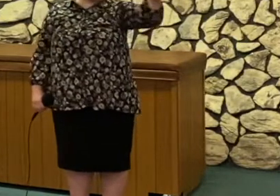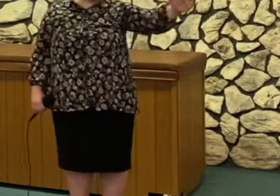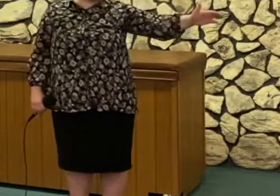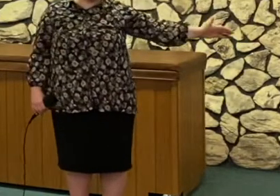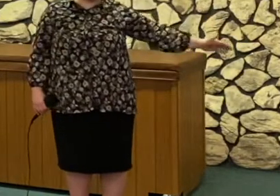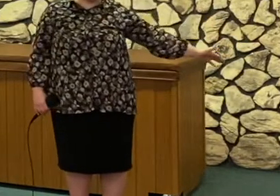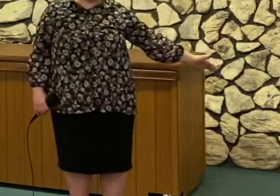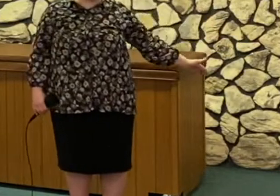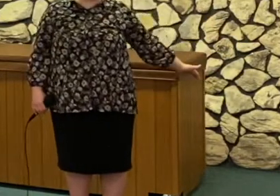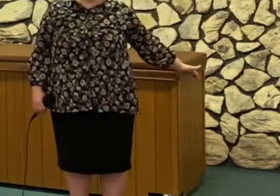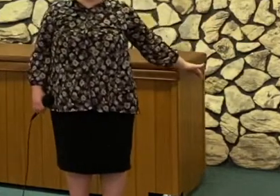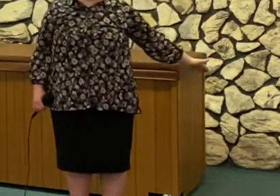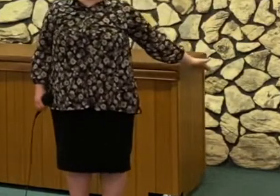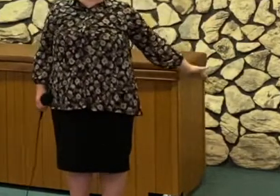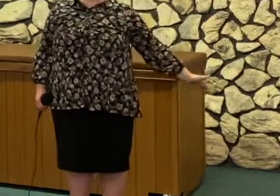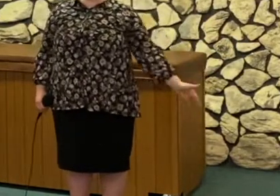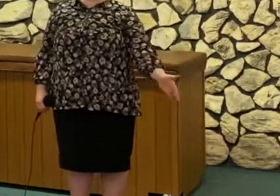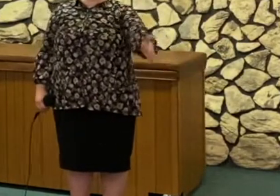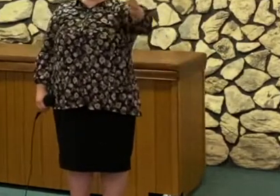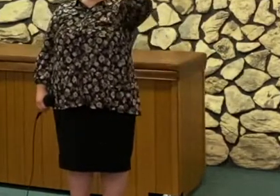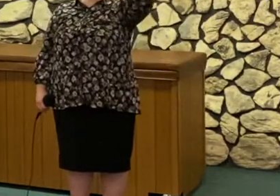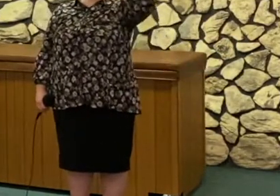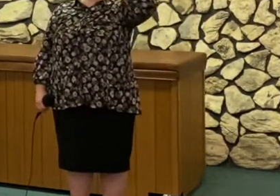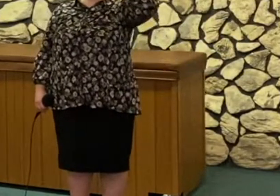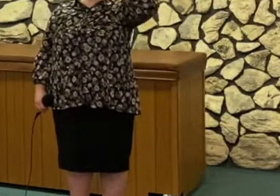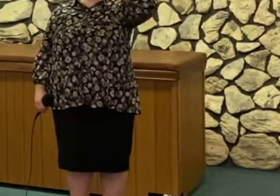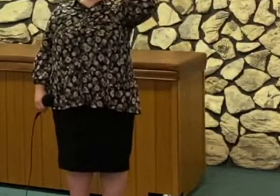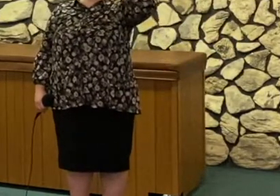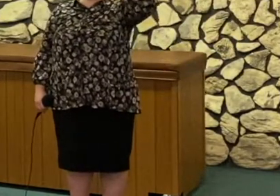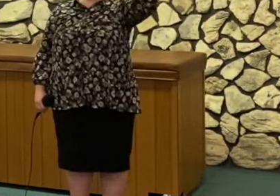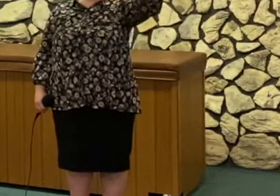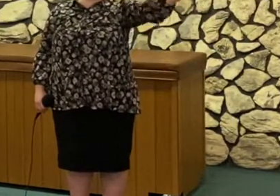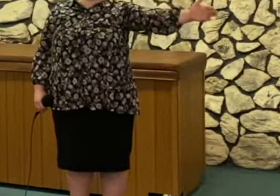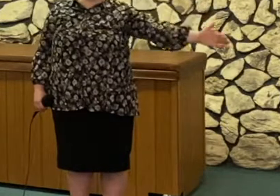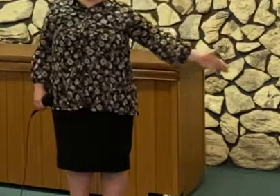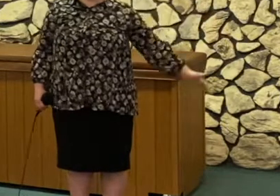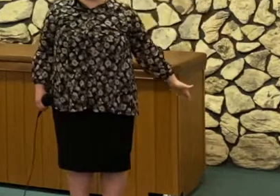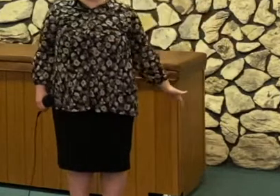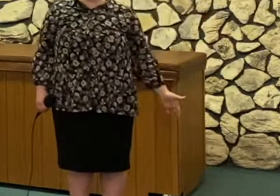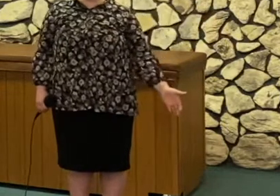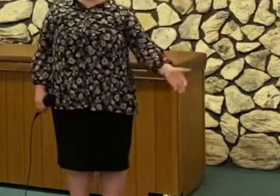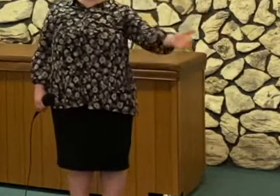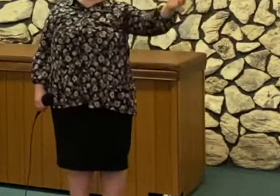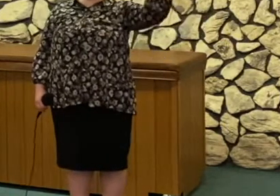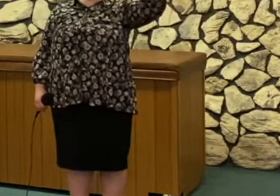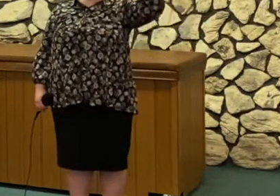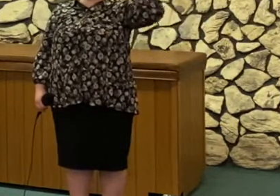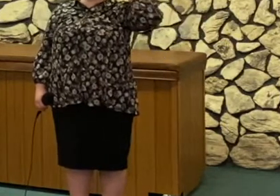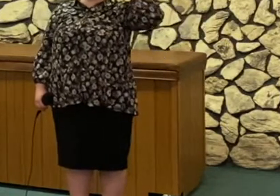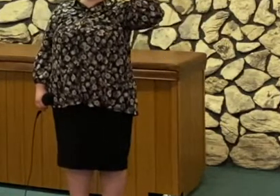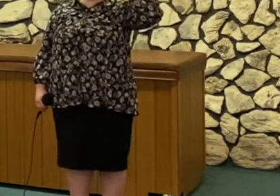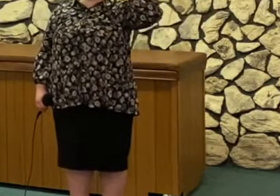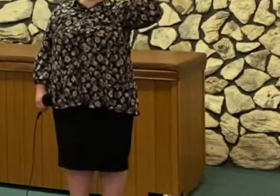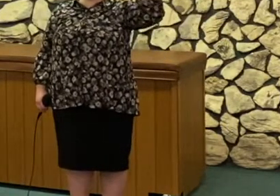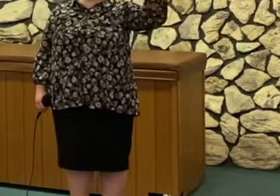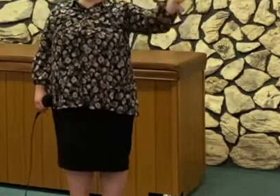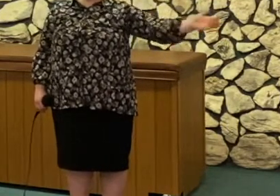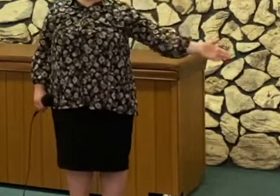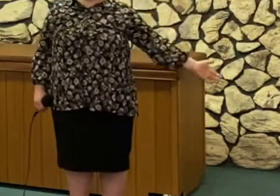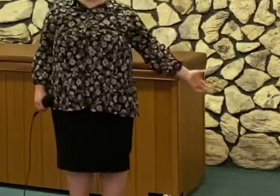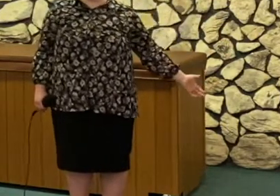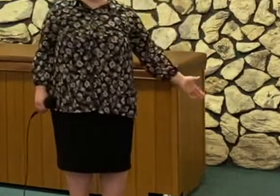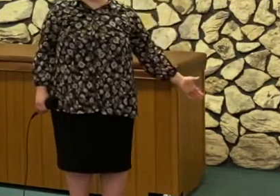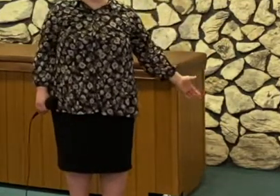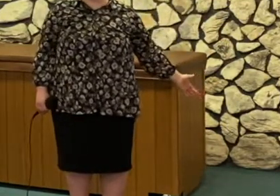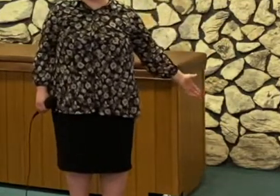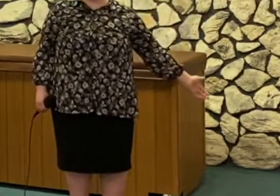we hunger and thirst after you, Lord. And we ask you, Lord, come and fill the atmosphere, God, of each and